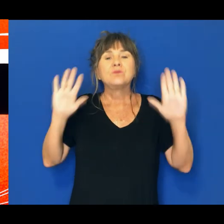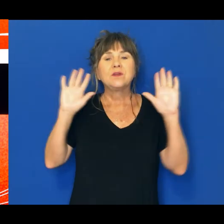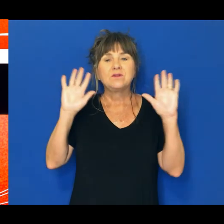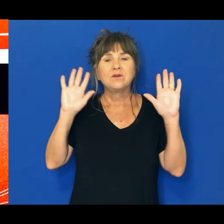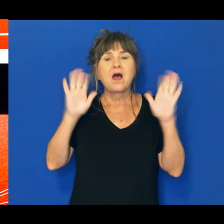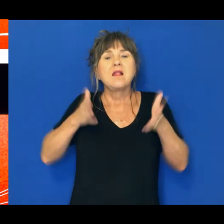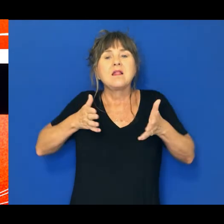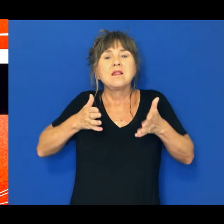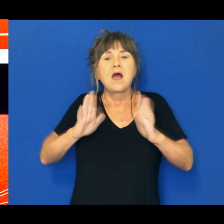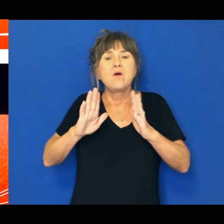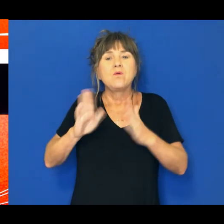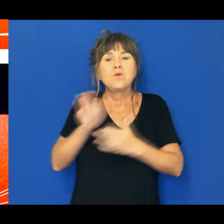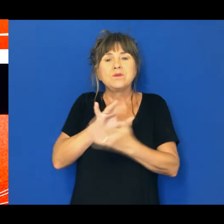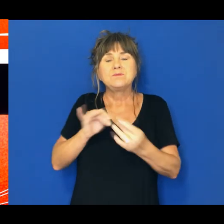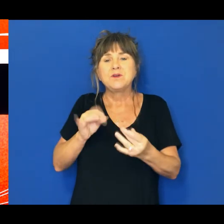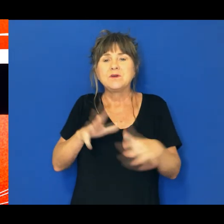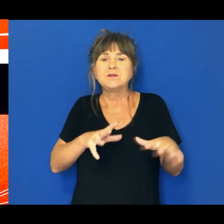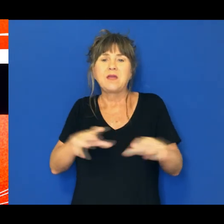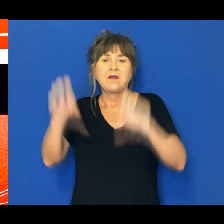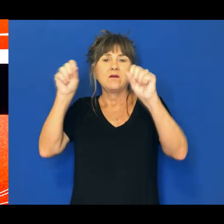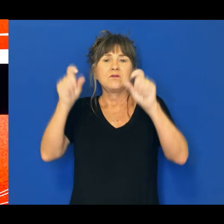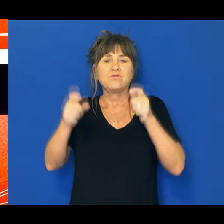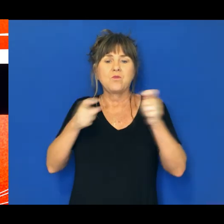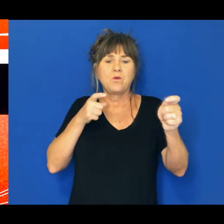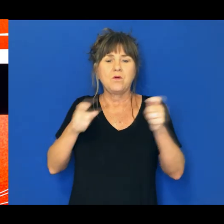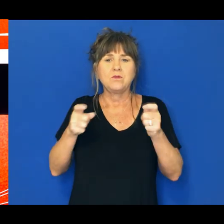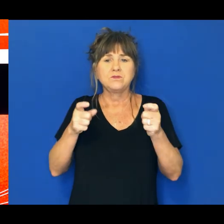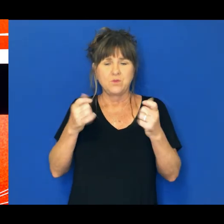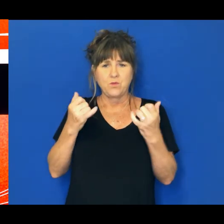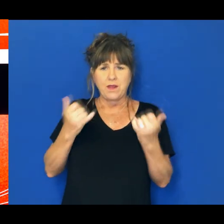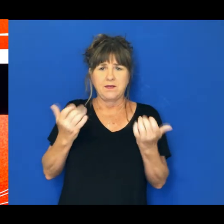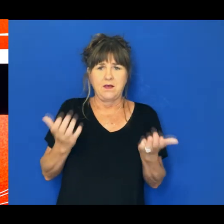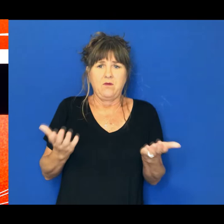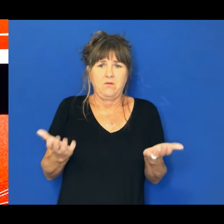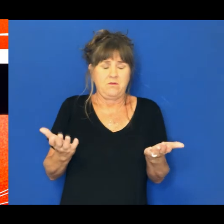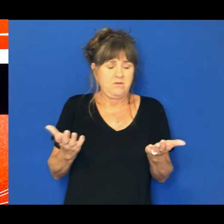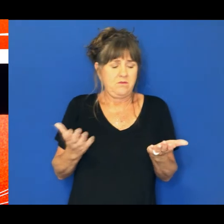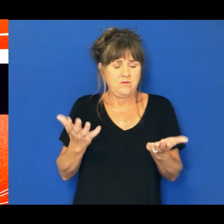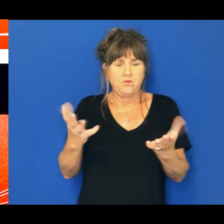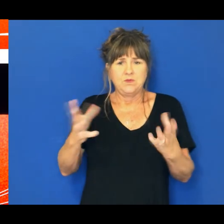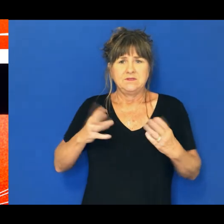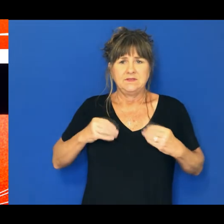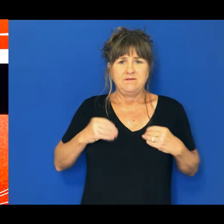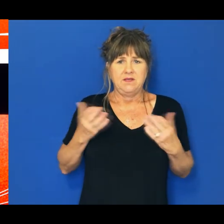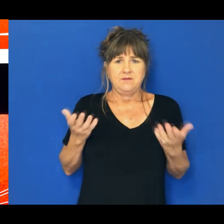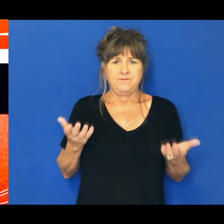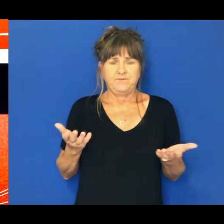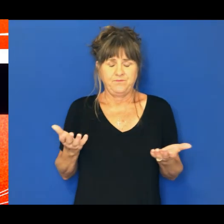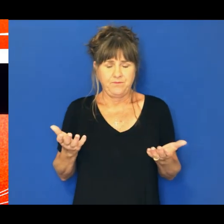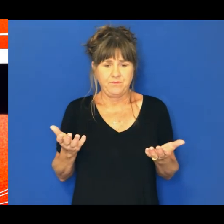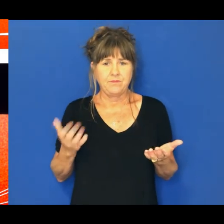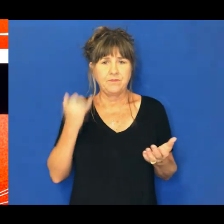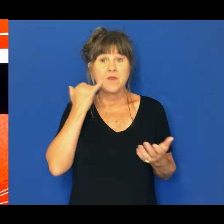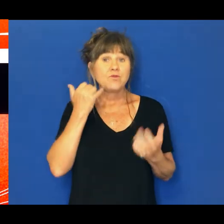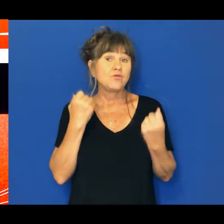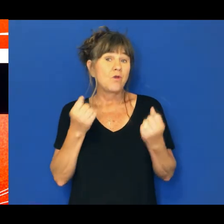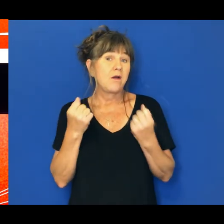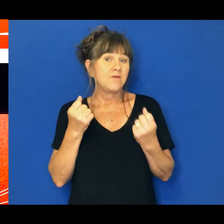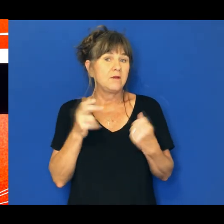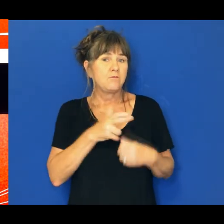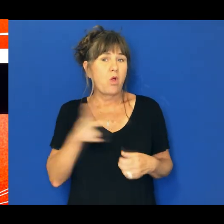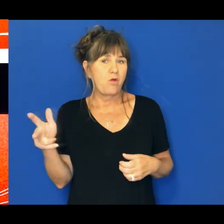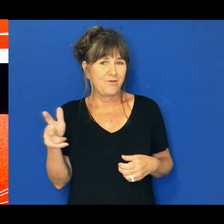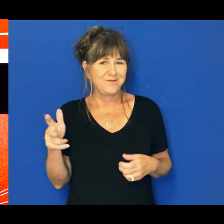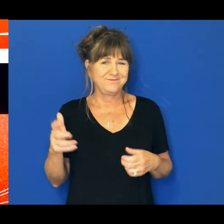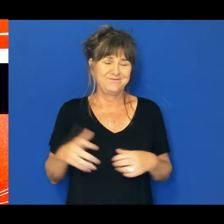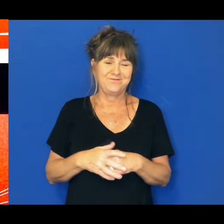Him take full control. Just with your hands open in a posture of receiving, put them in front of you right now. If you're driving, you got to pull over. Let's do this